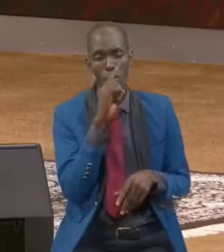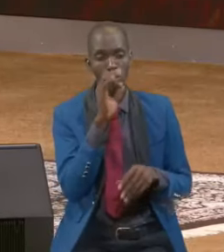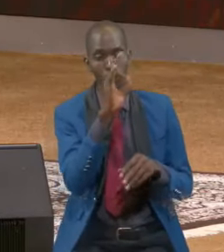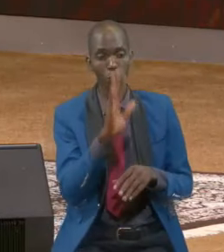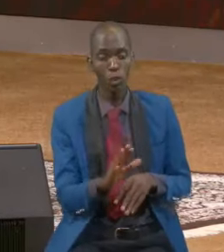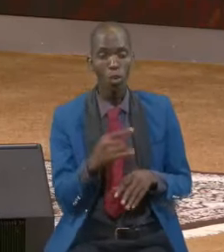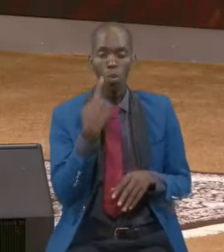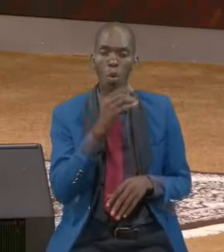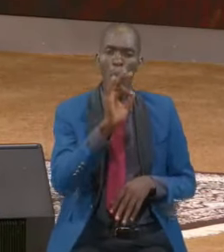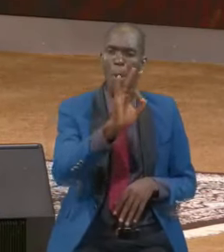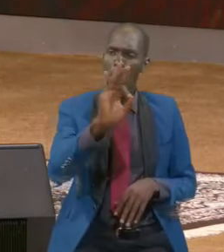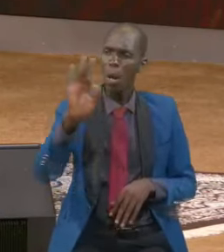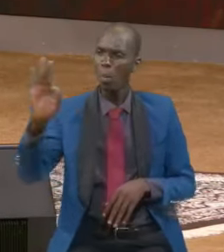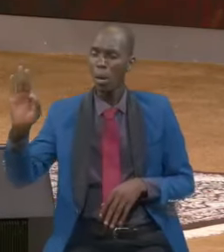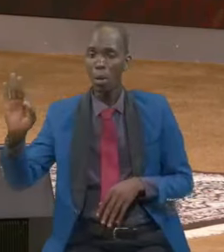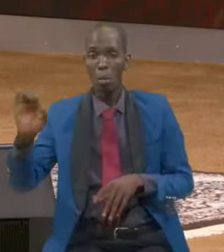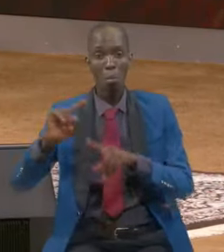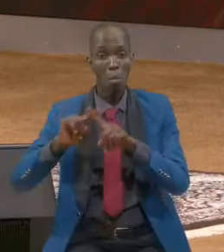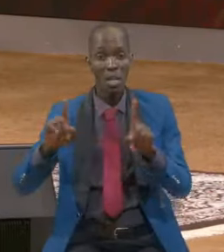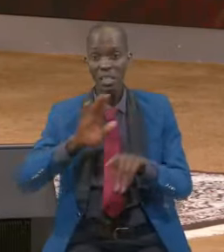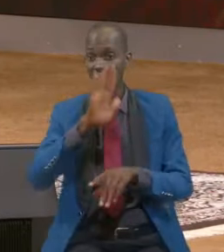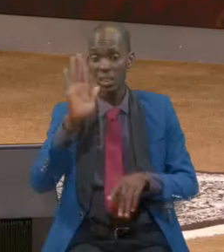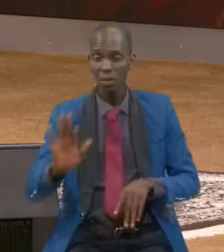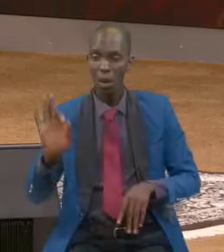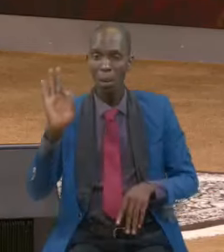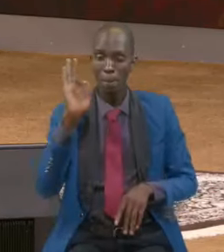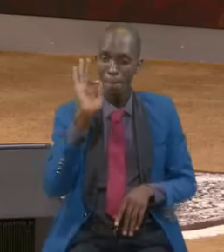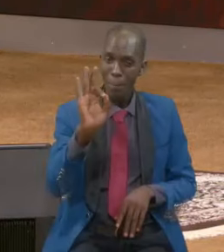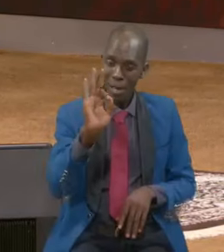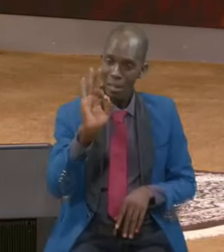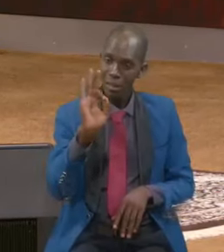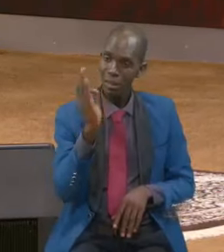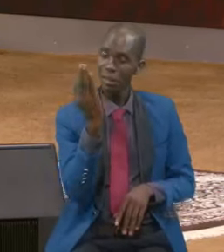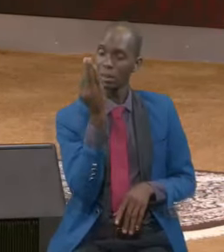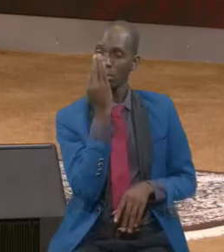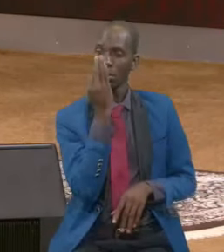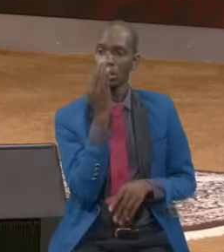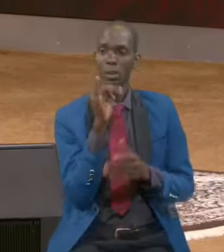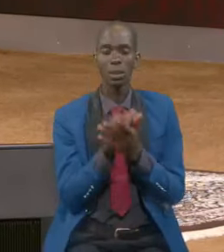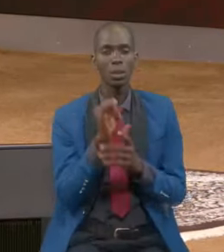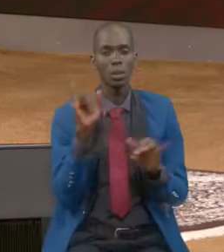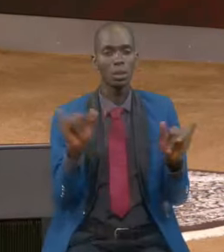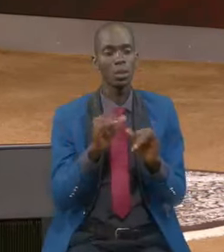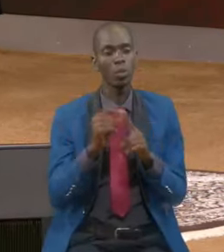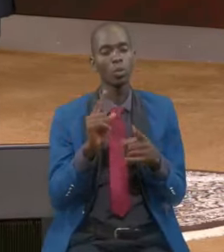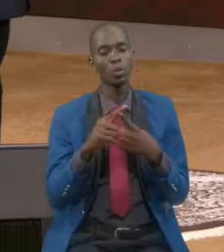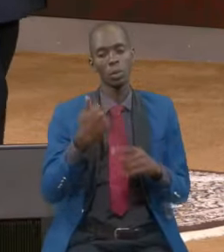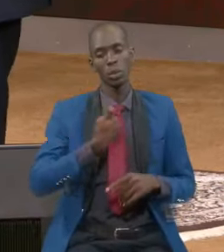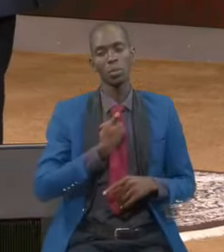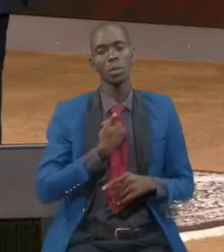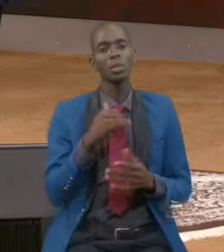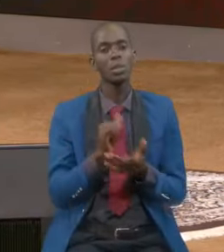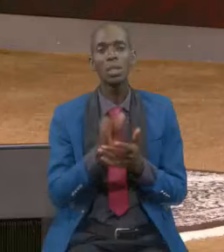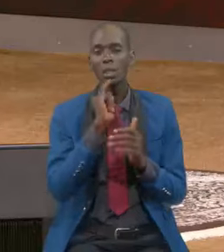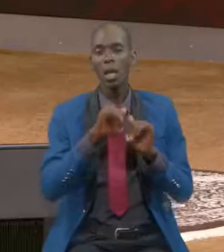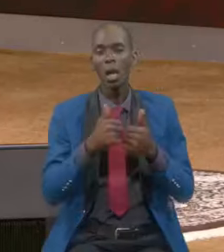and he doesn't preach that same word to himself. And that's how you discover